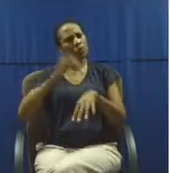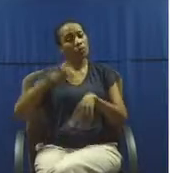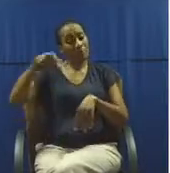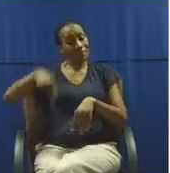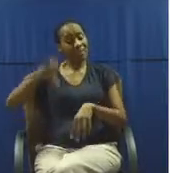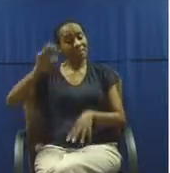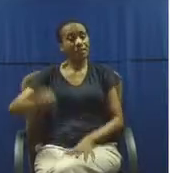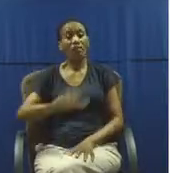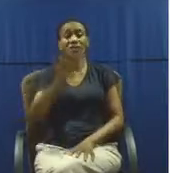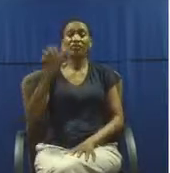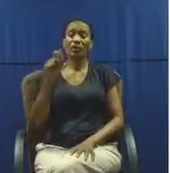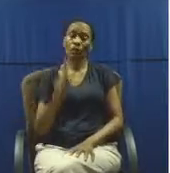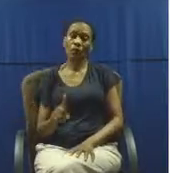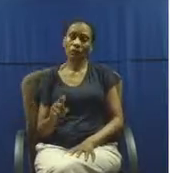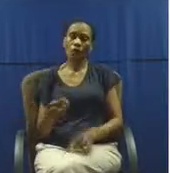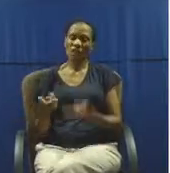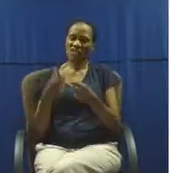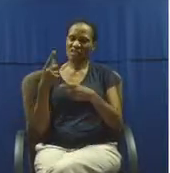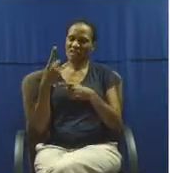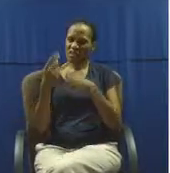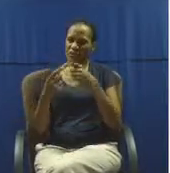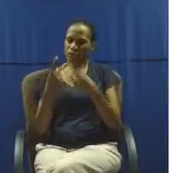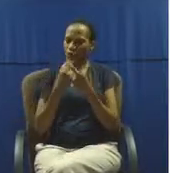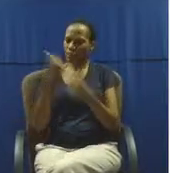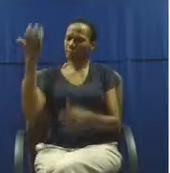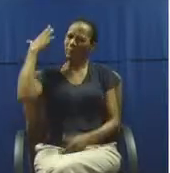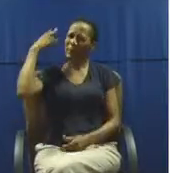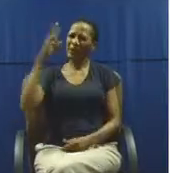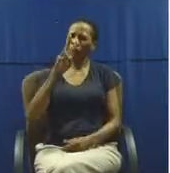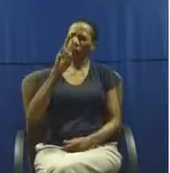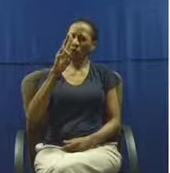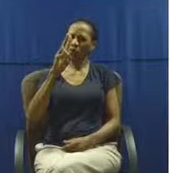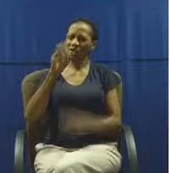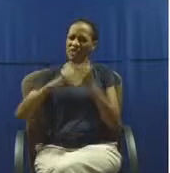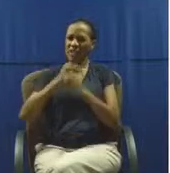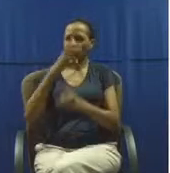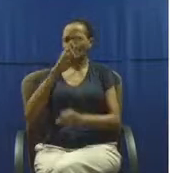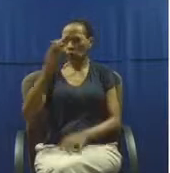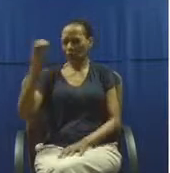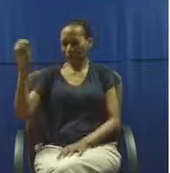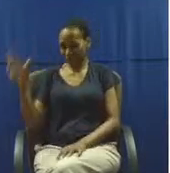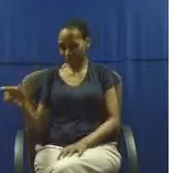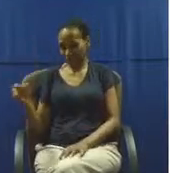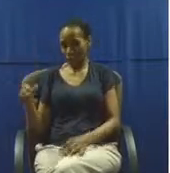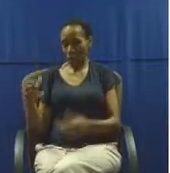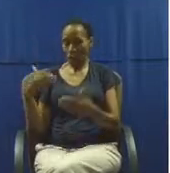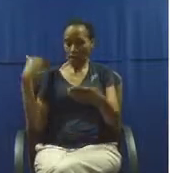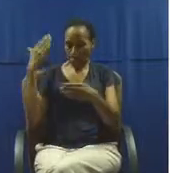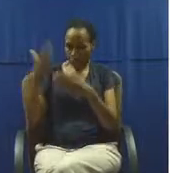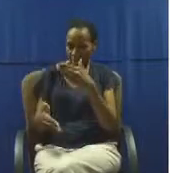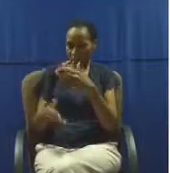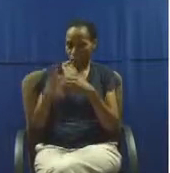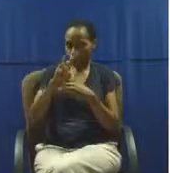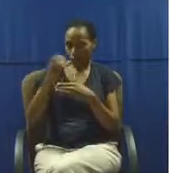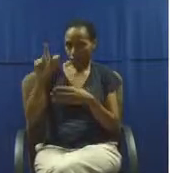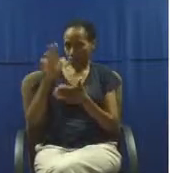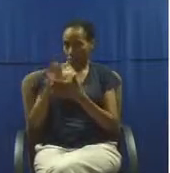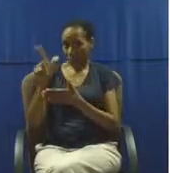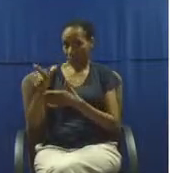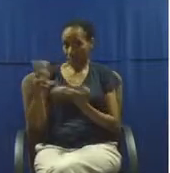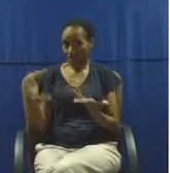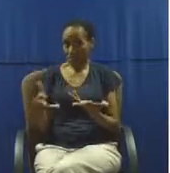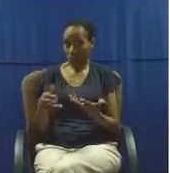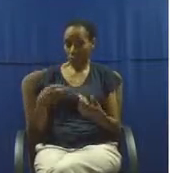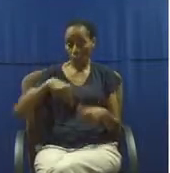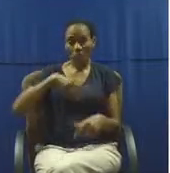Africa, that since 2000 and up to 2017, South Africa had national